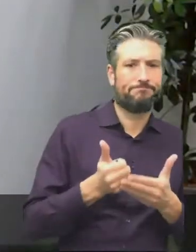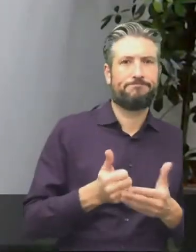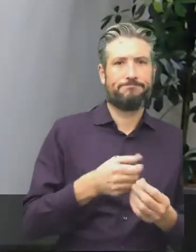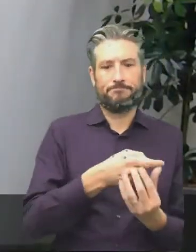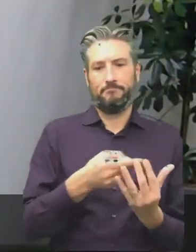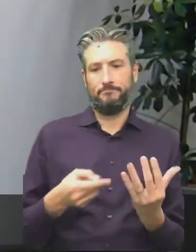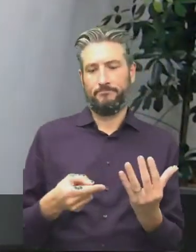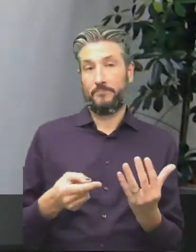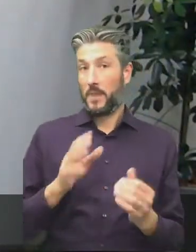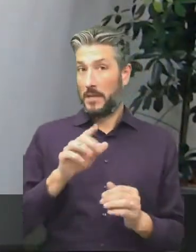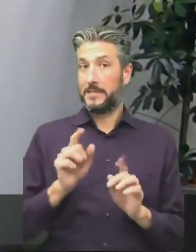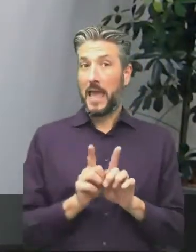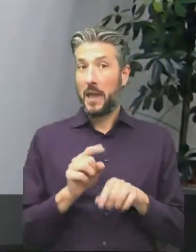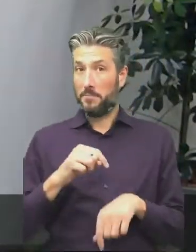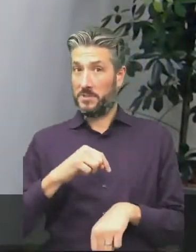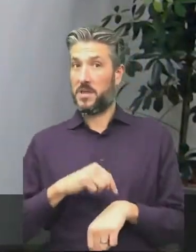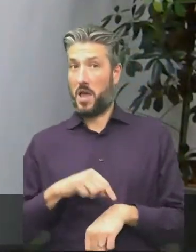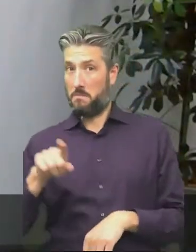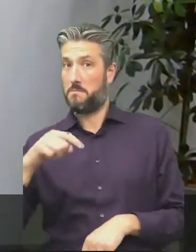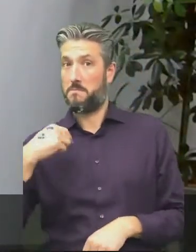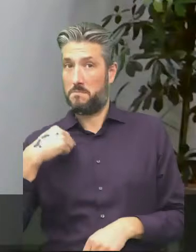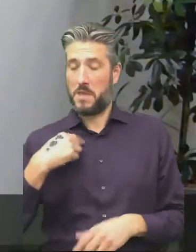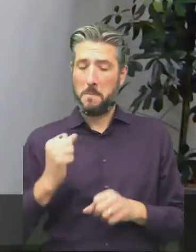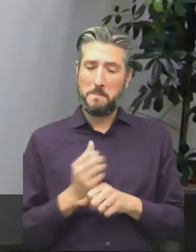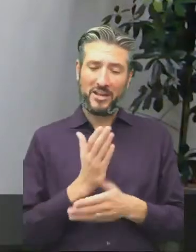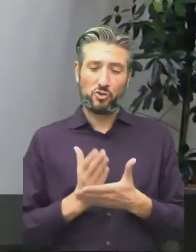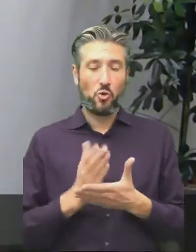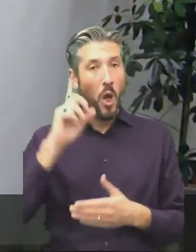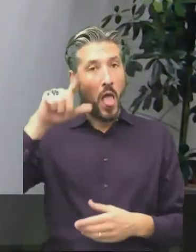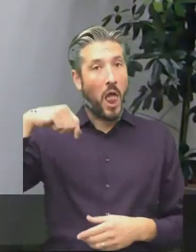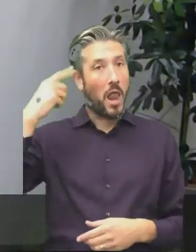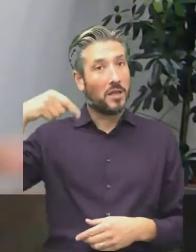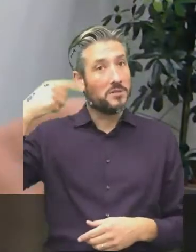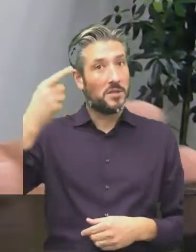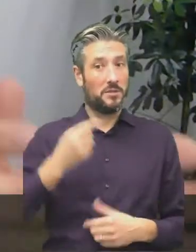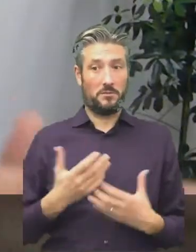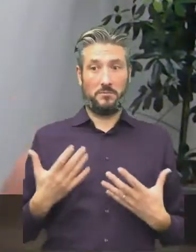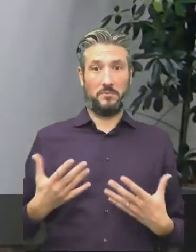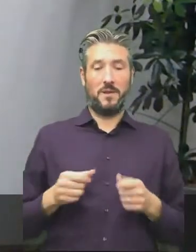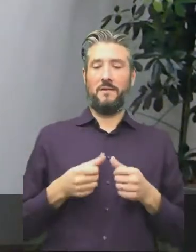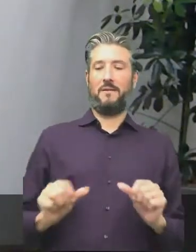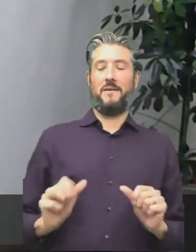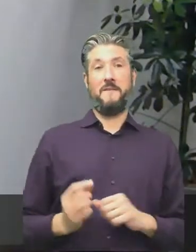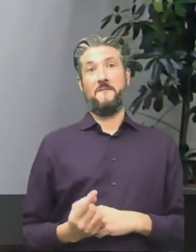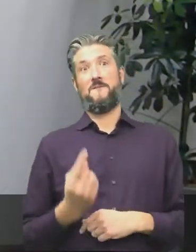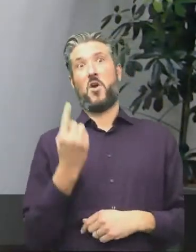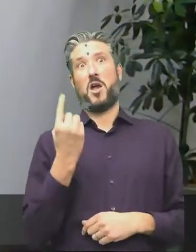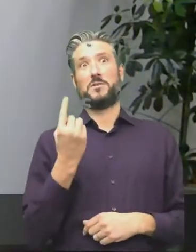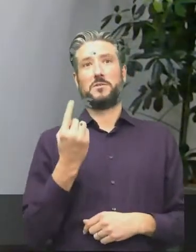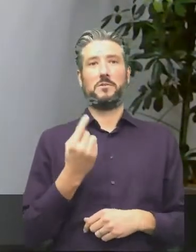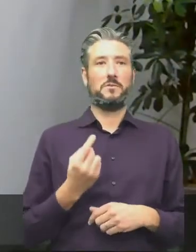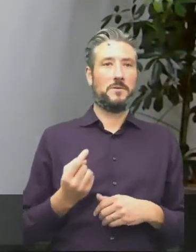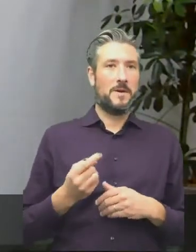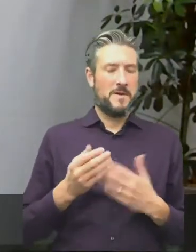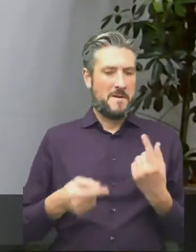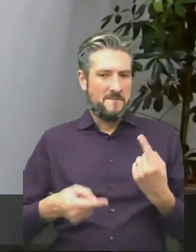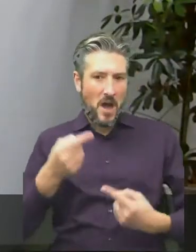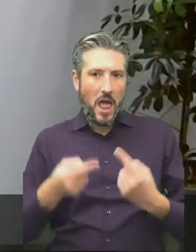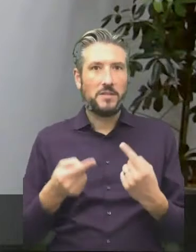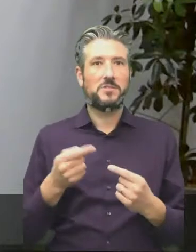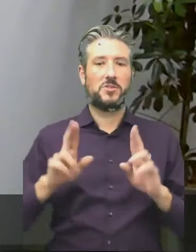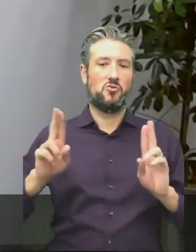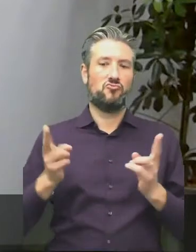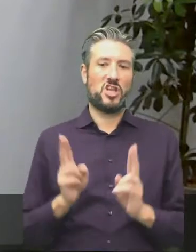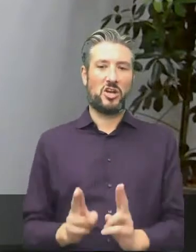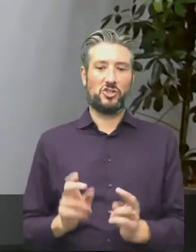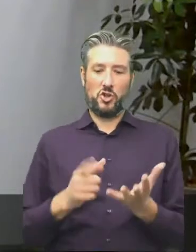that London has England's first violence reduction unit, because we think we should have a public health